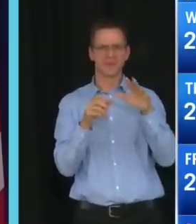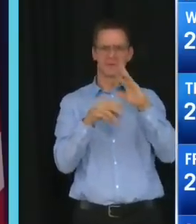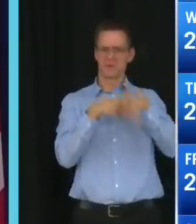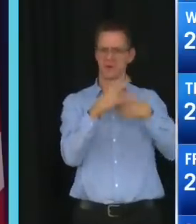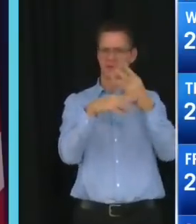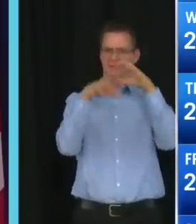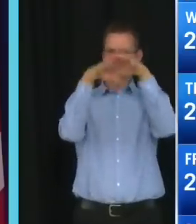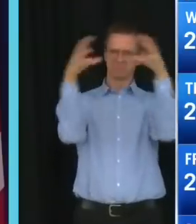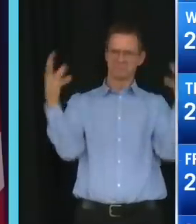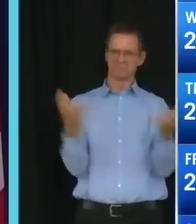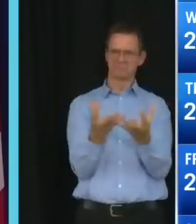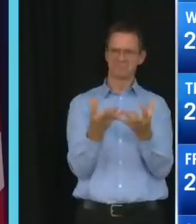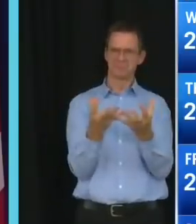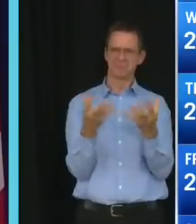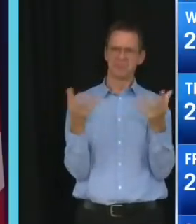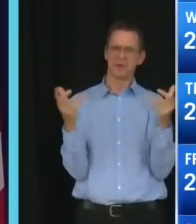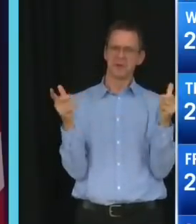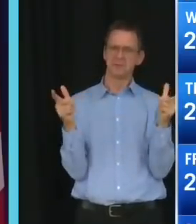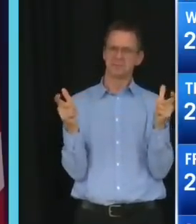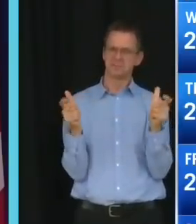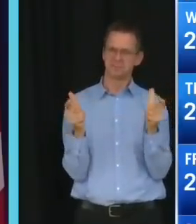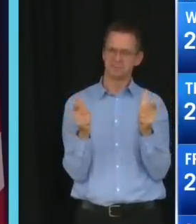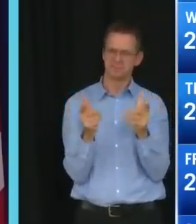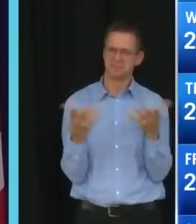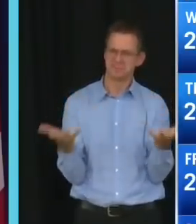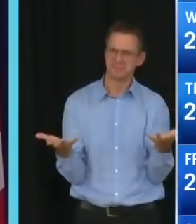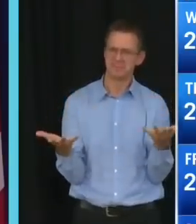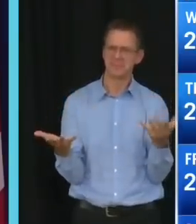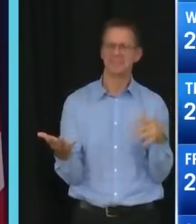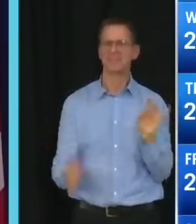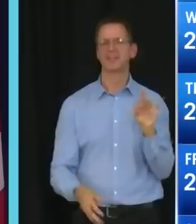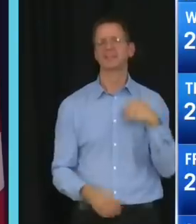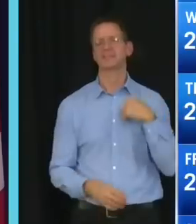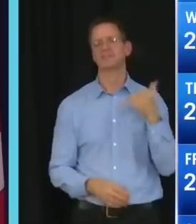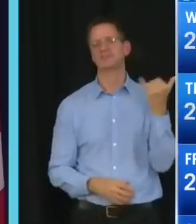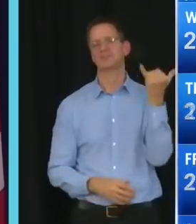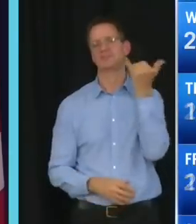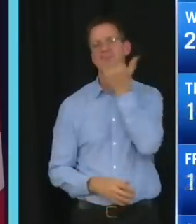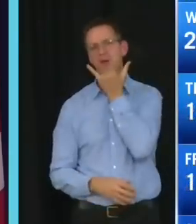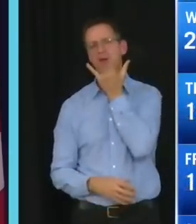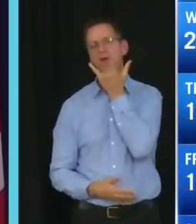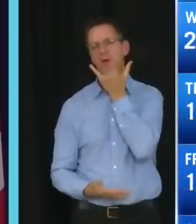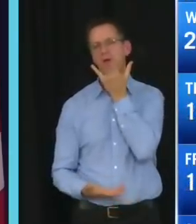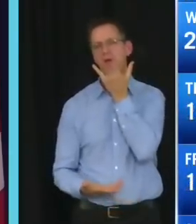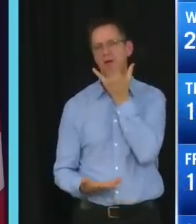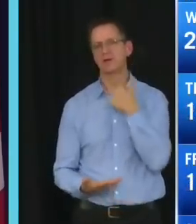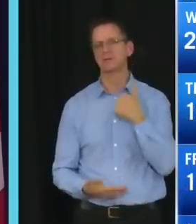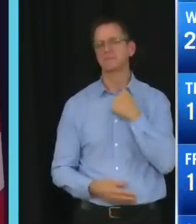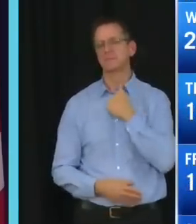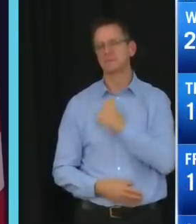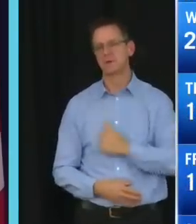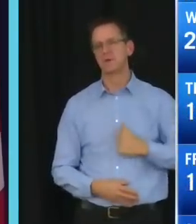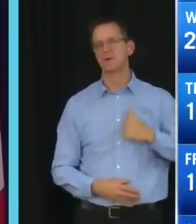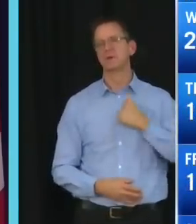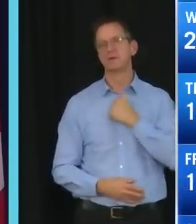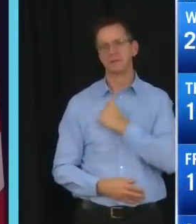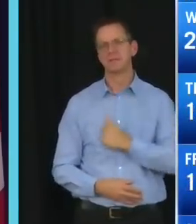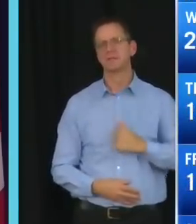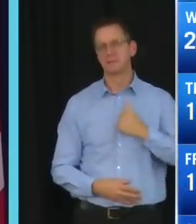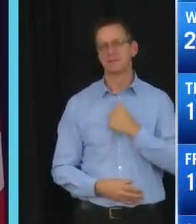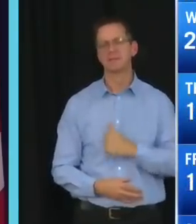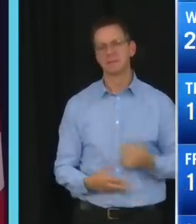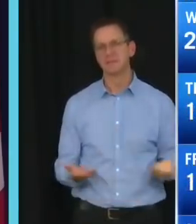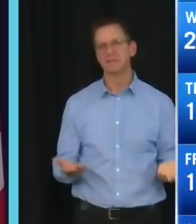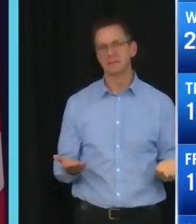and for that, I apologize. Jurisdictions all around the world have been learning how to deal with this ever-changing threat to human